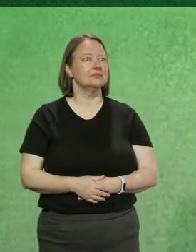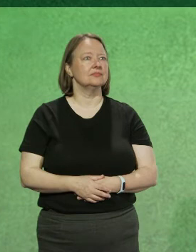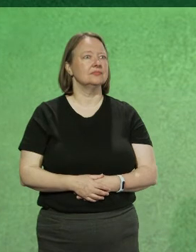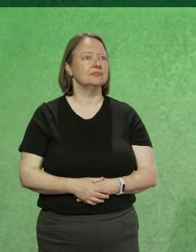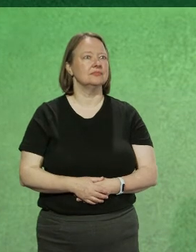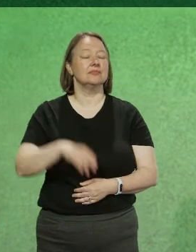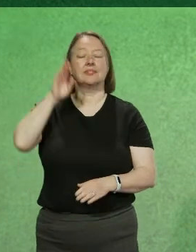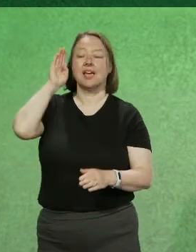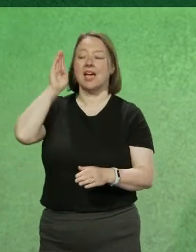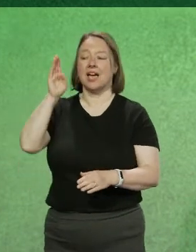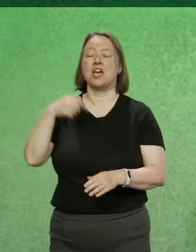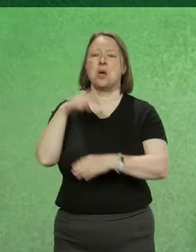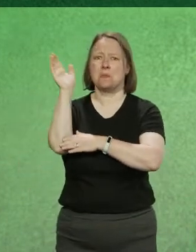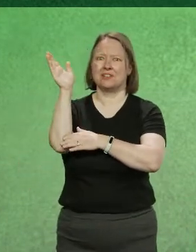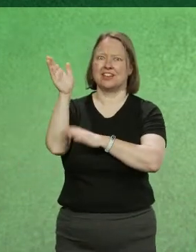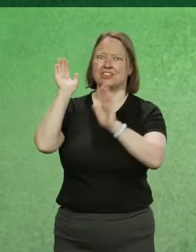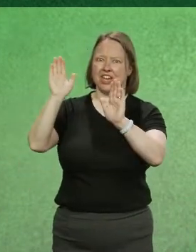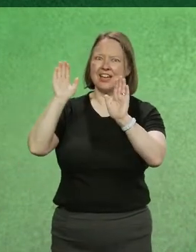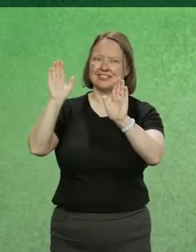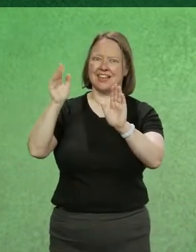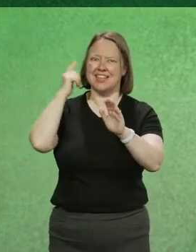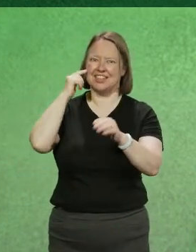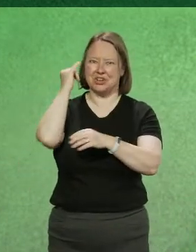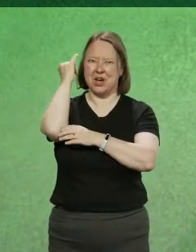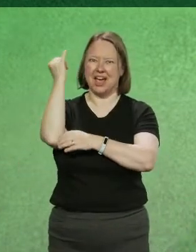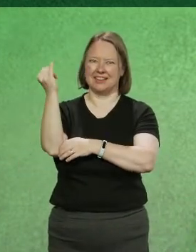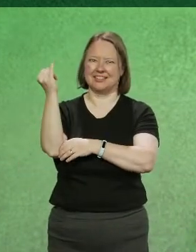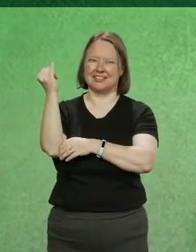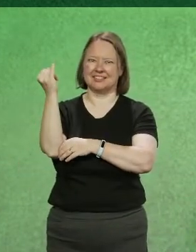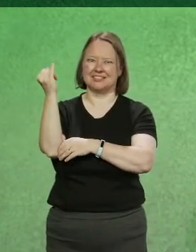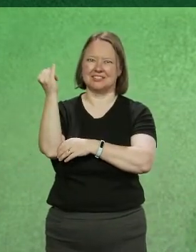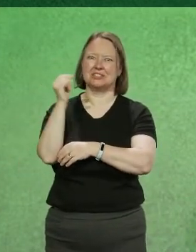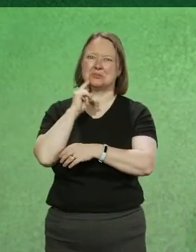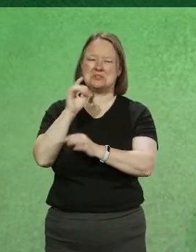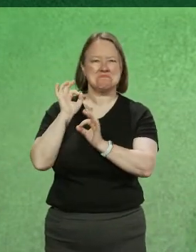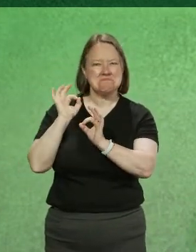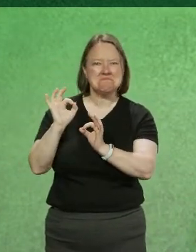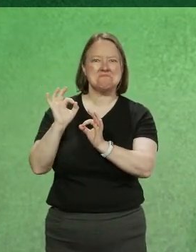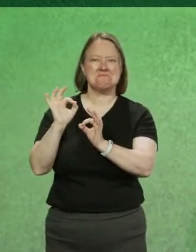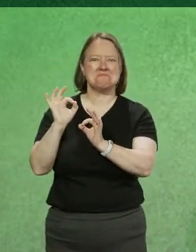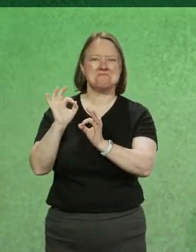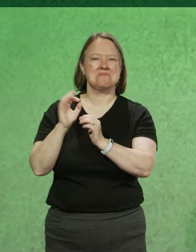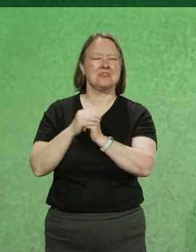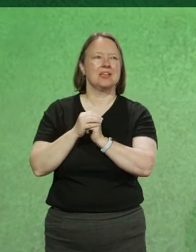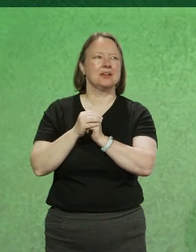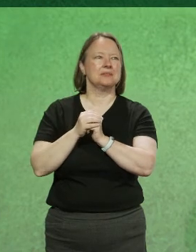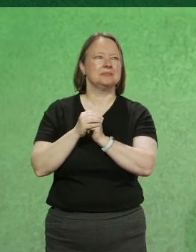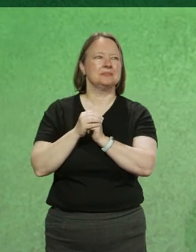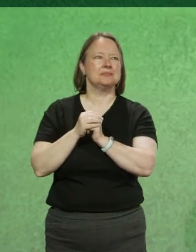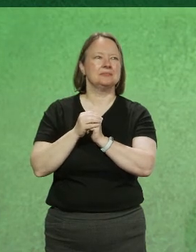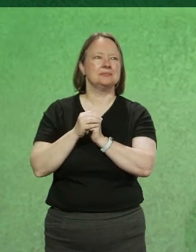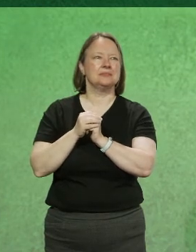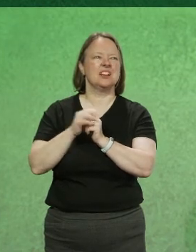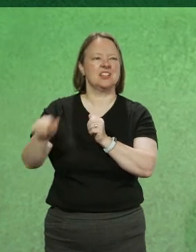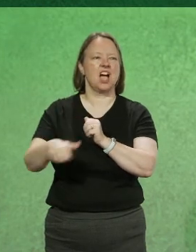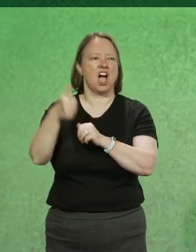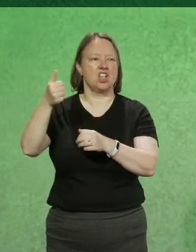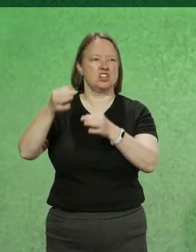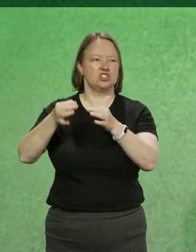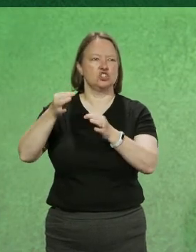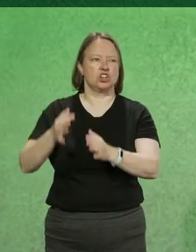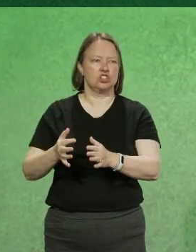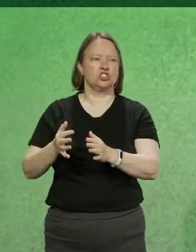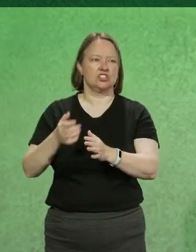Yeah, yeah, your presentation was excellent. I think your ideas are really sound. And all the other judges have